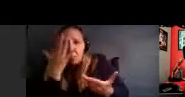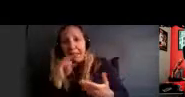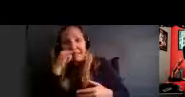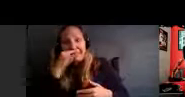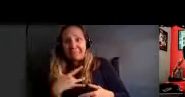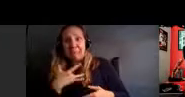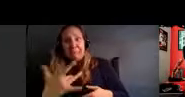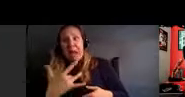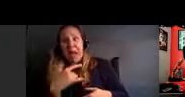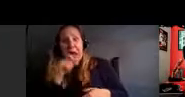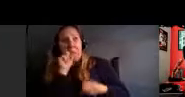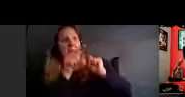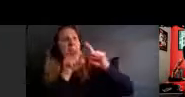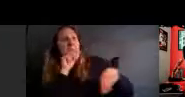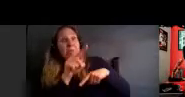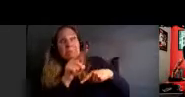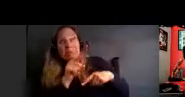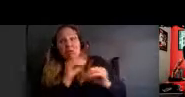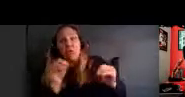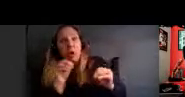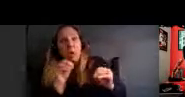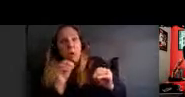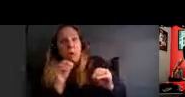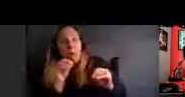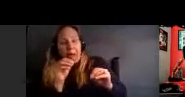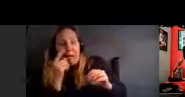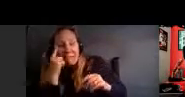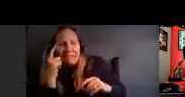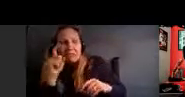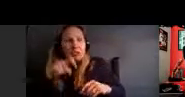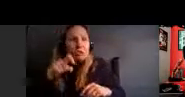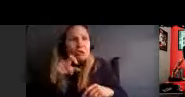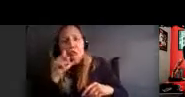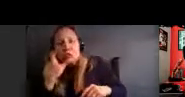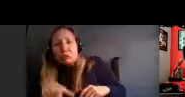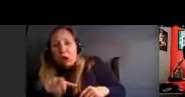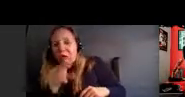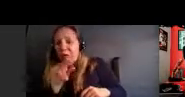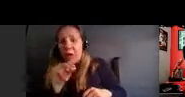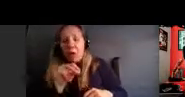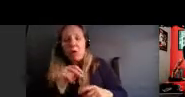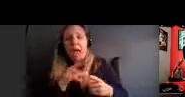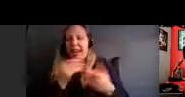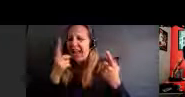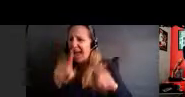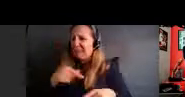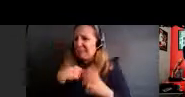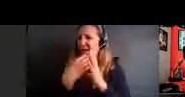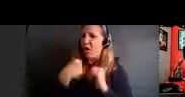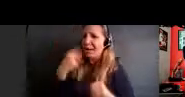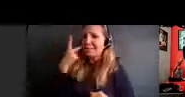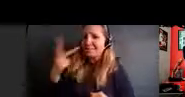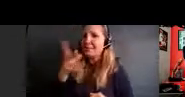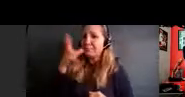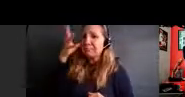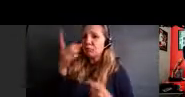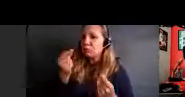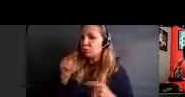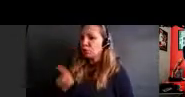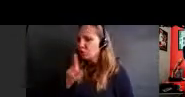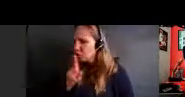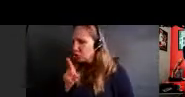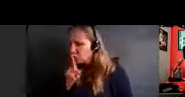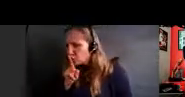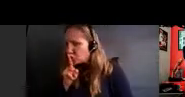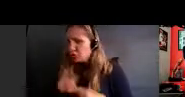that's okay. I think it's interesting when I'm out in public spaces and I see parents and they shush their child because they don't want, when they say,